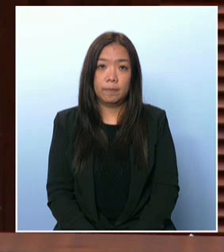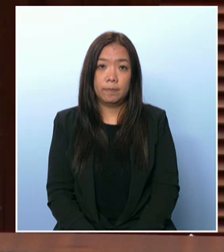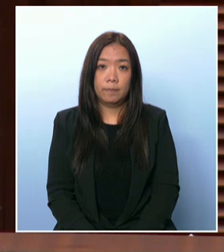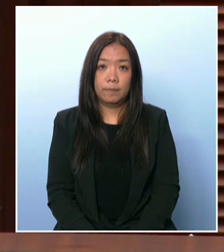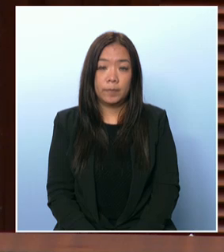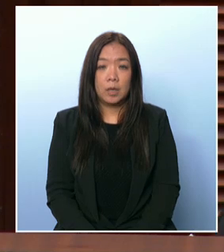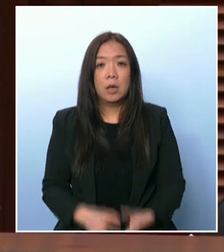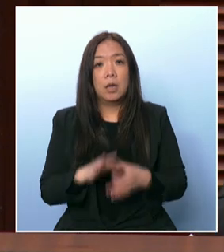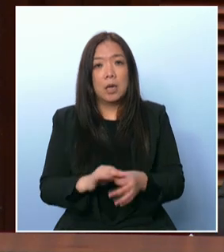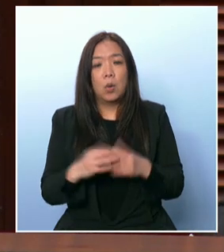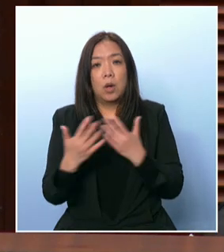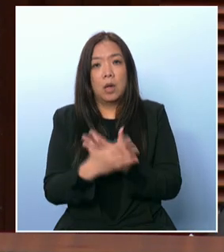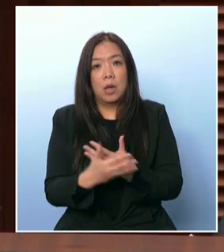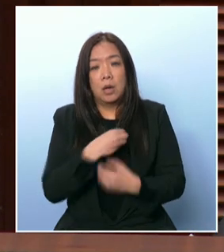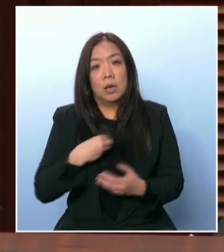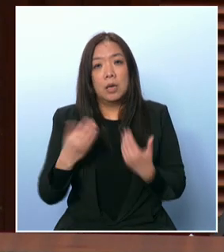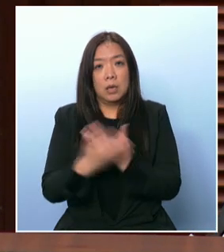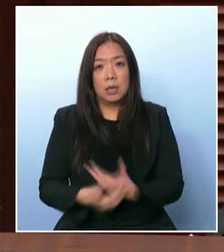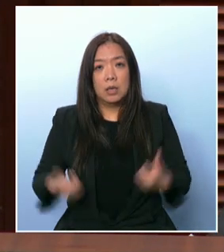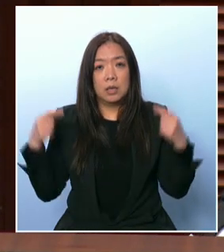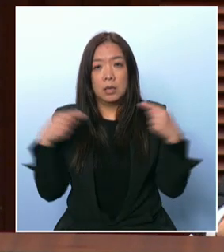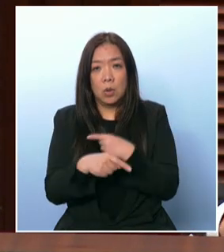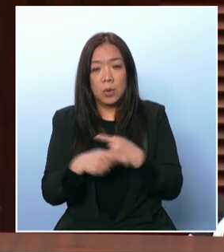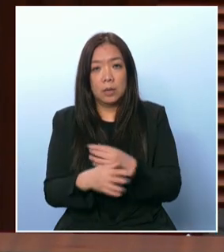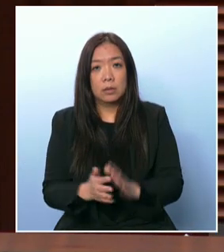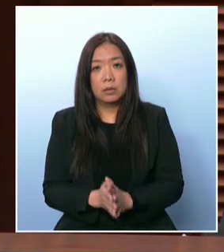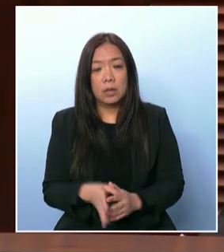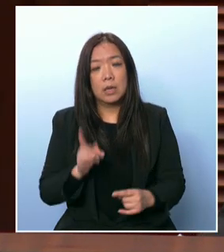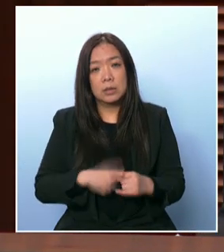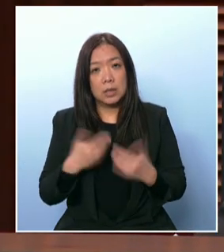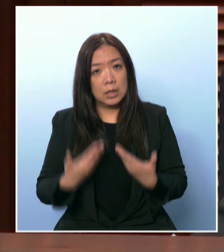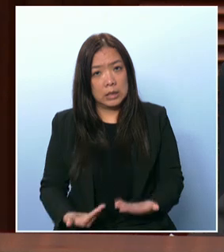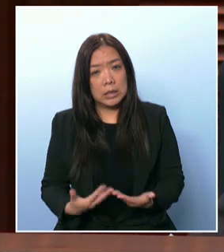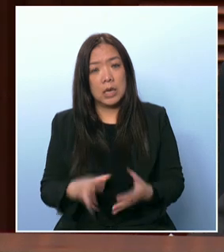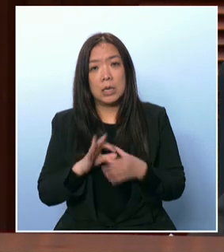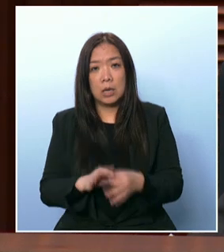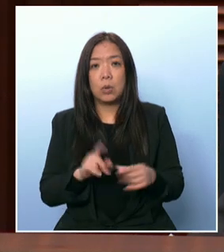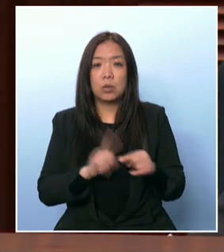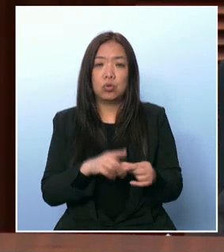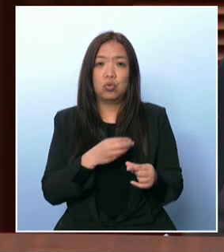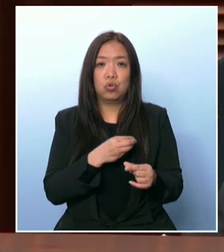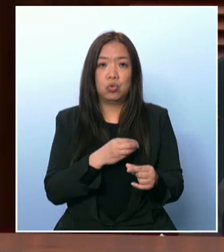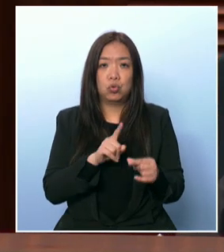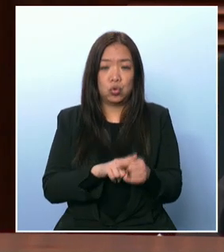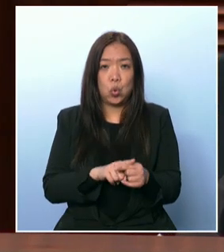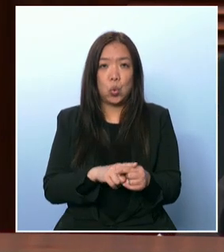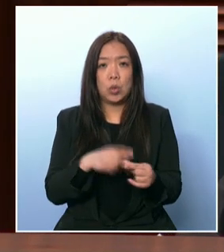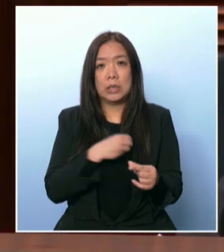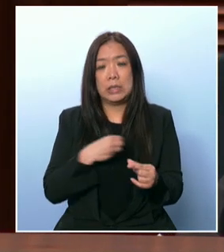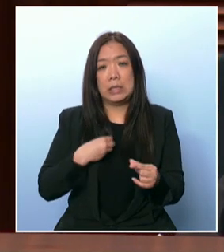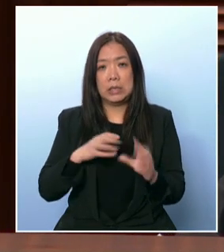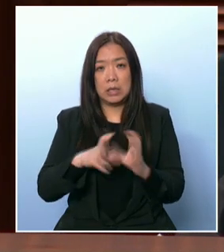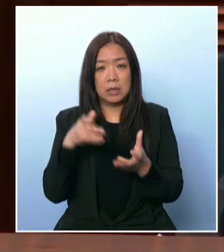qualification and expertise required for the CM nurses? Secretary, for e-health, true,